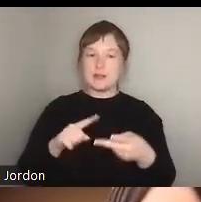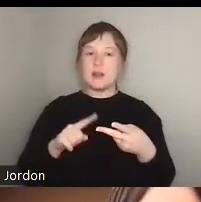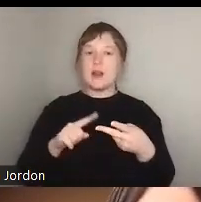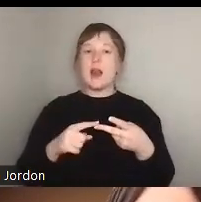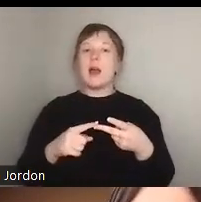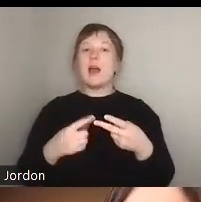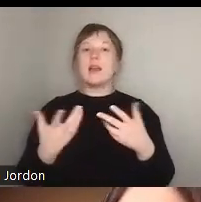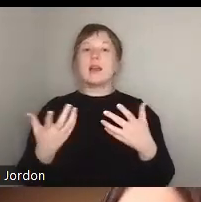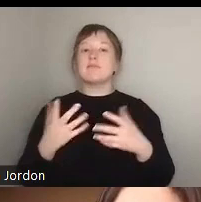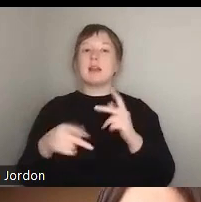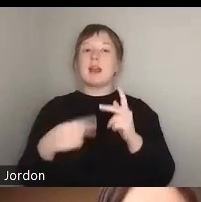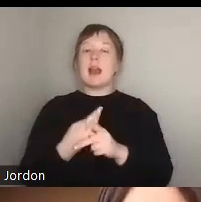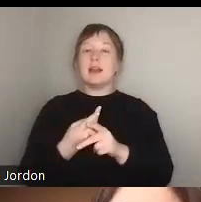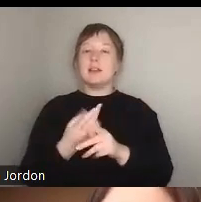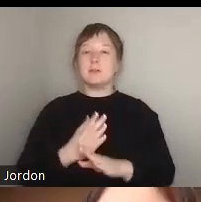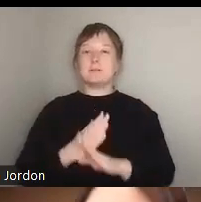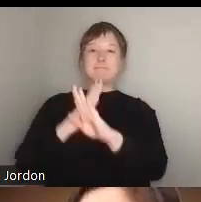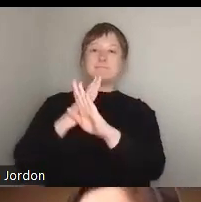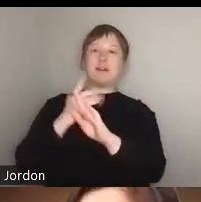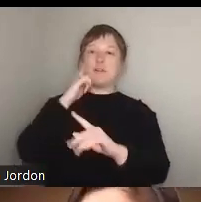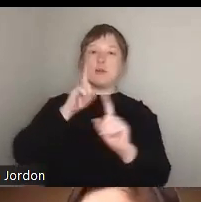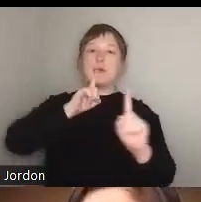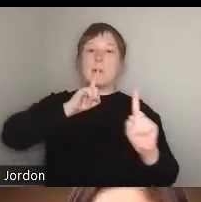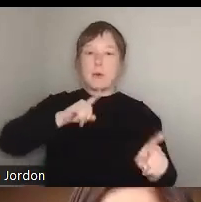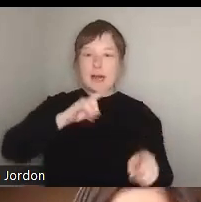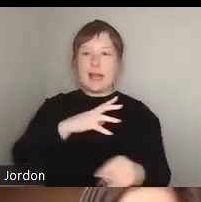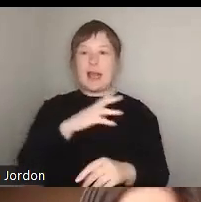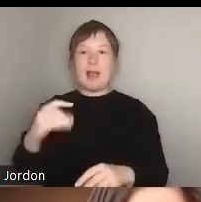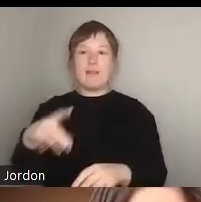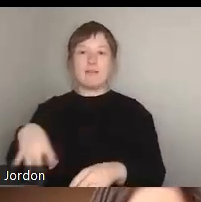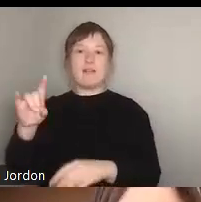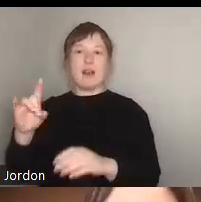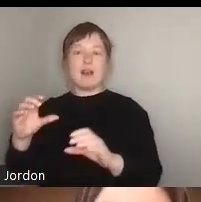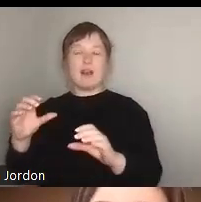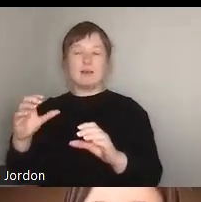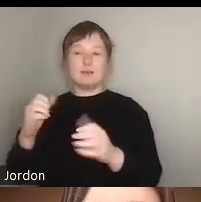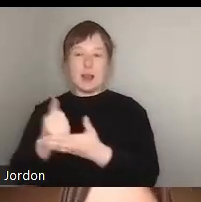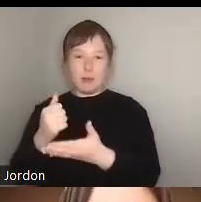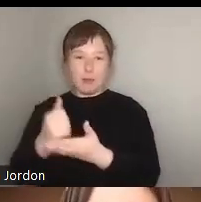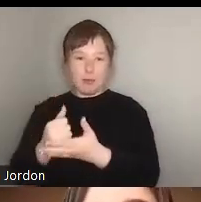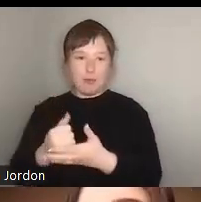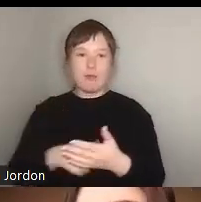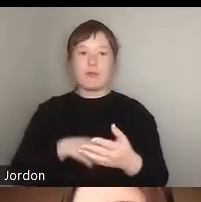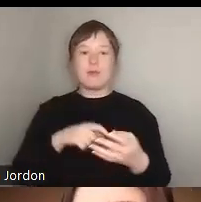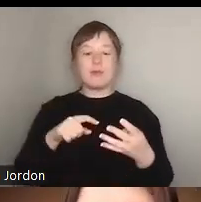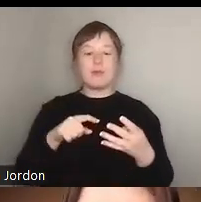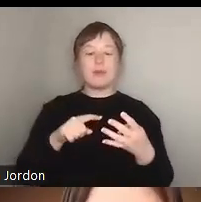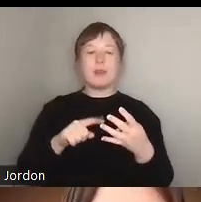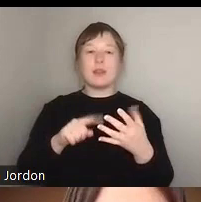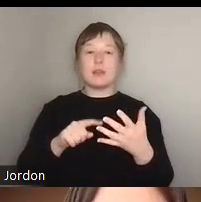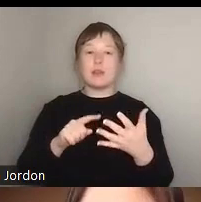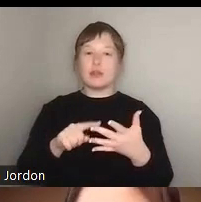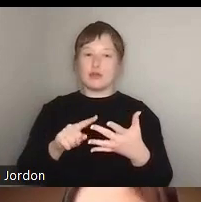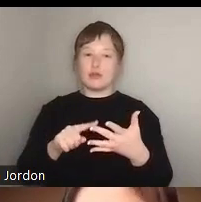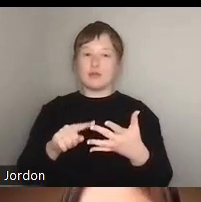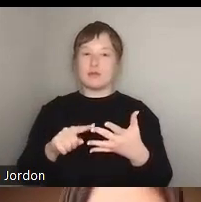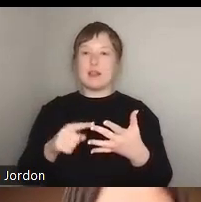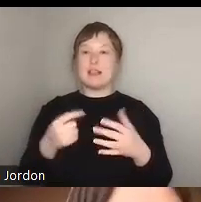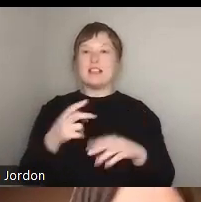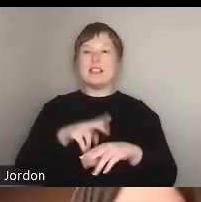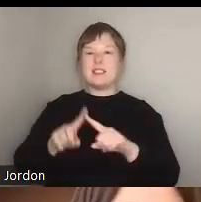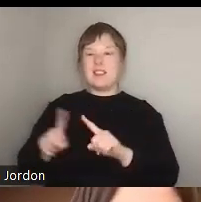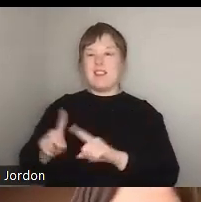that affects reporting as well as seeking help. We're talking about different effects that domestic violence can